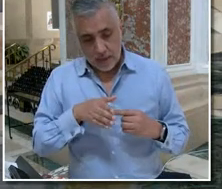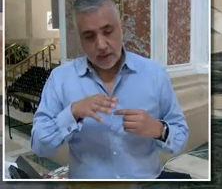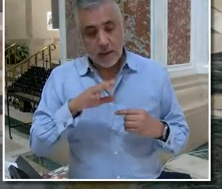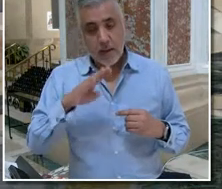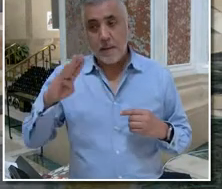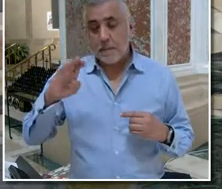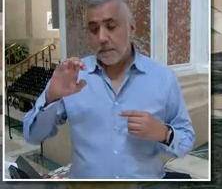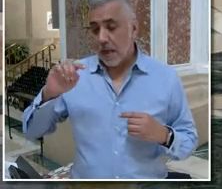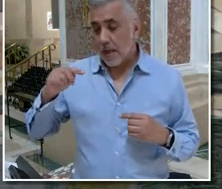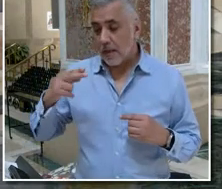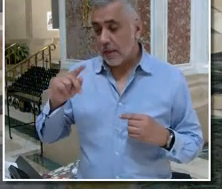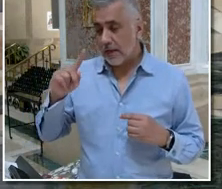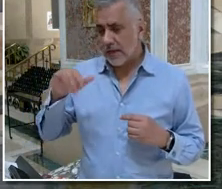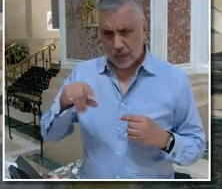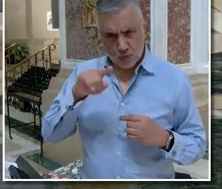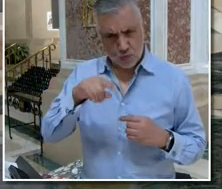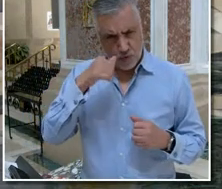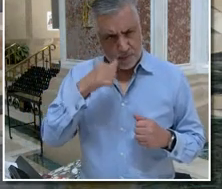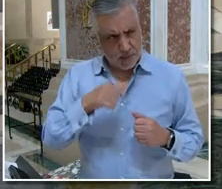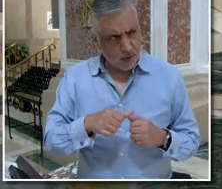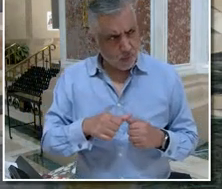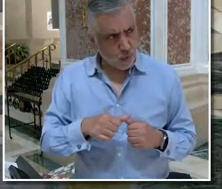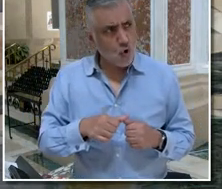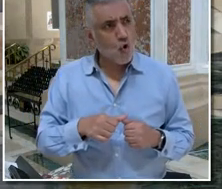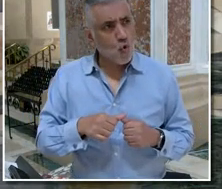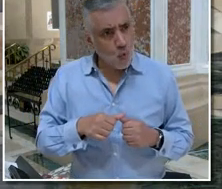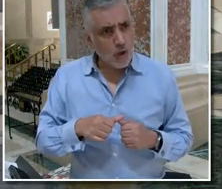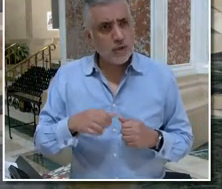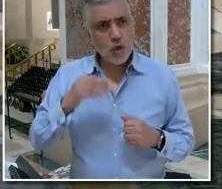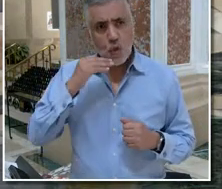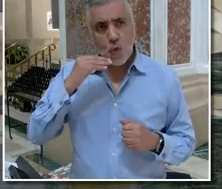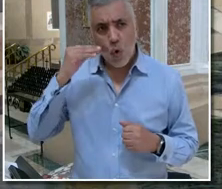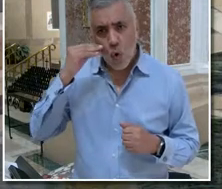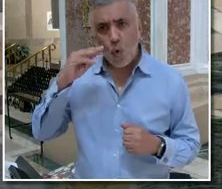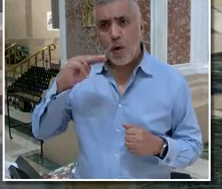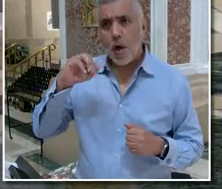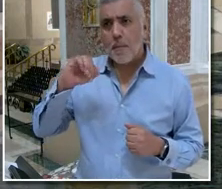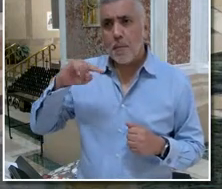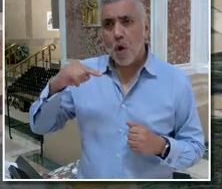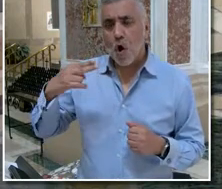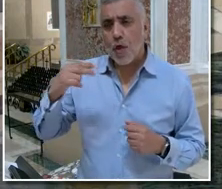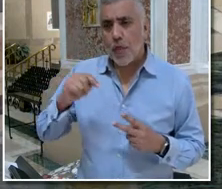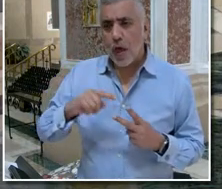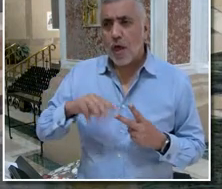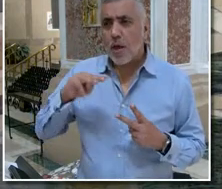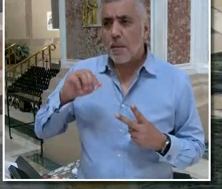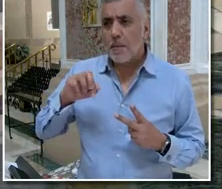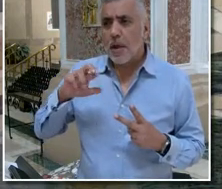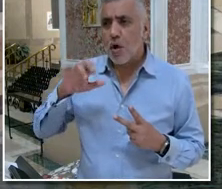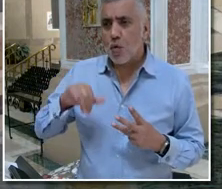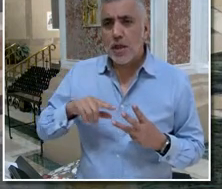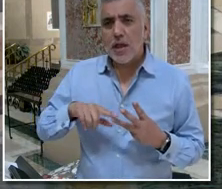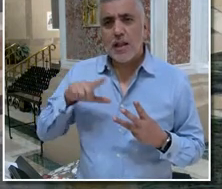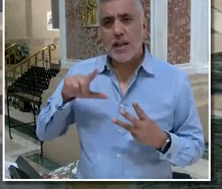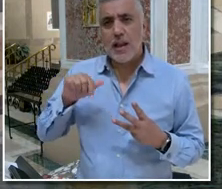Bethany, as you will all remember, was the home of Martha, Mary, and